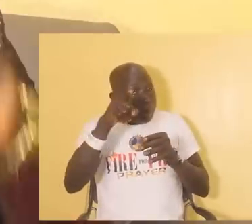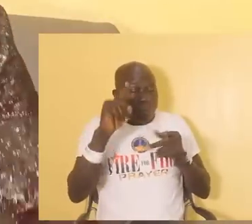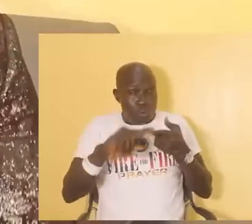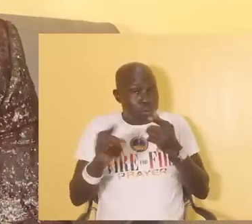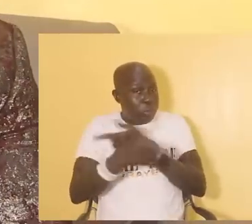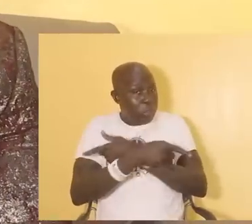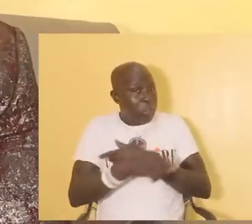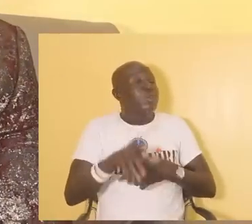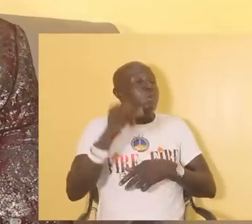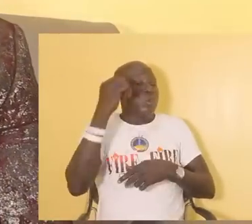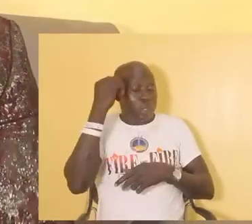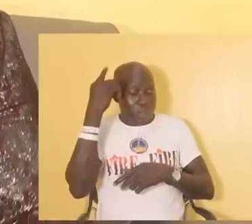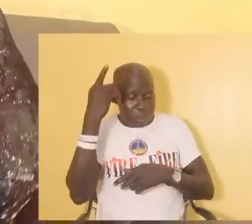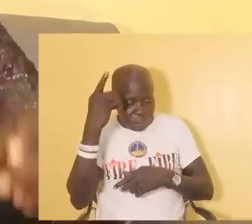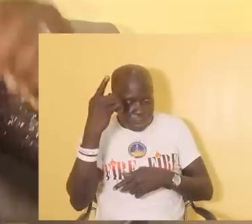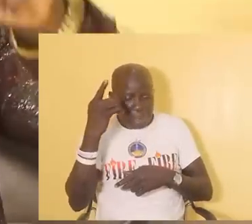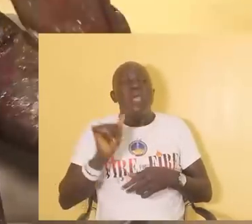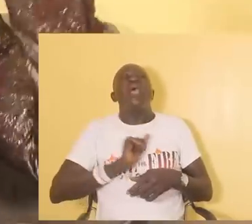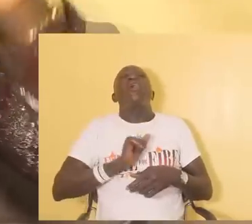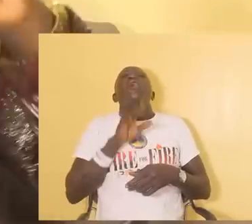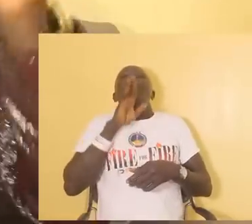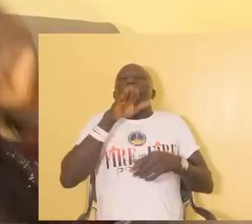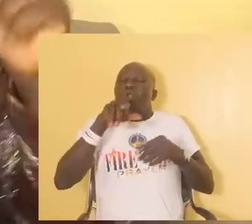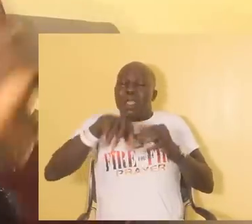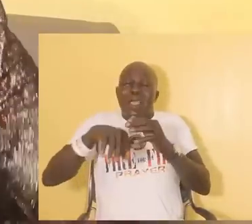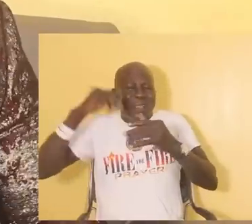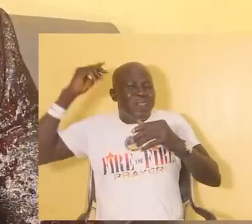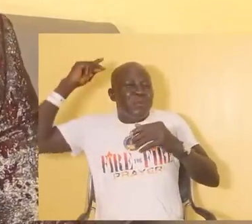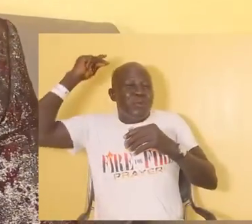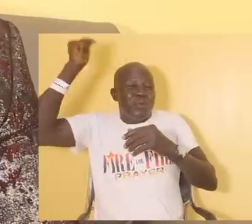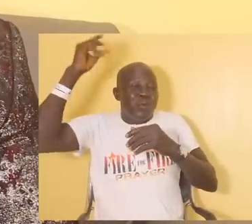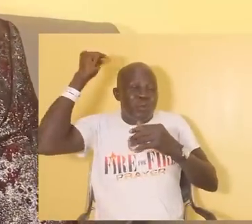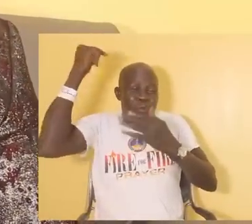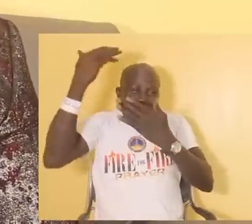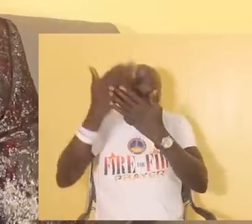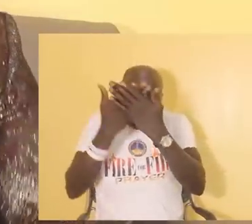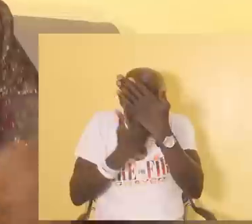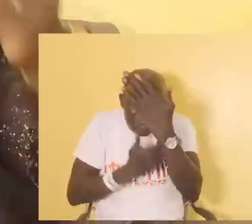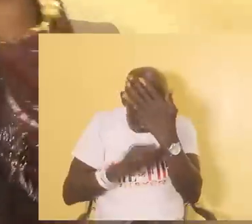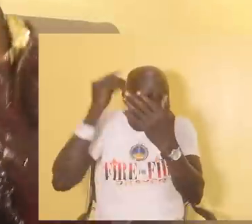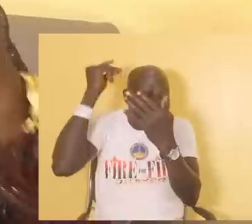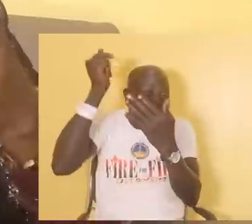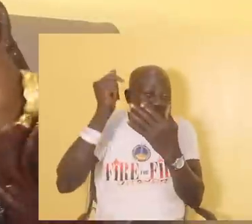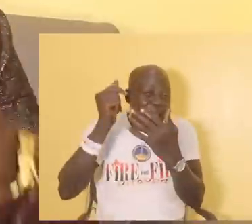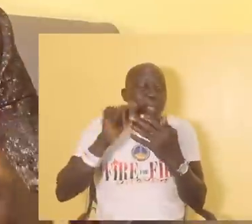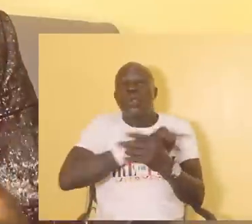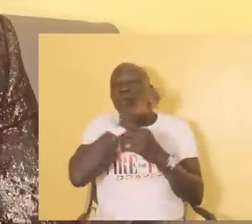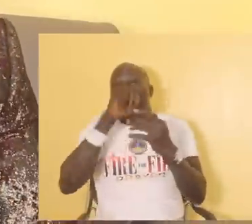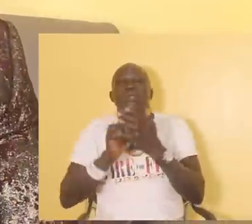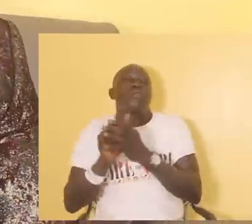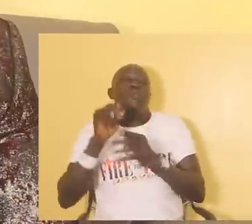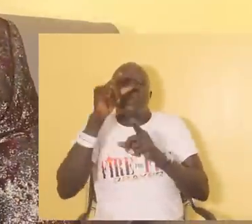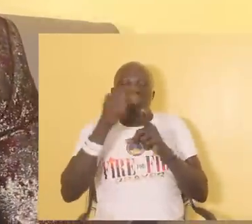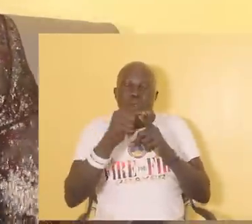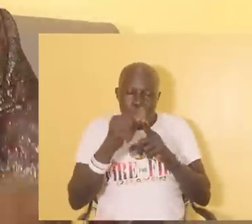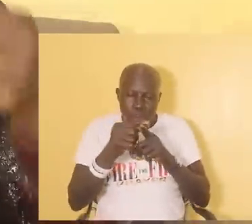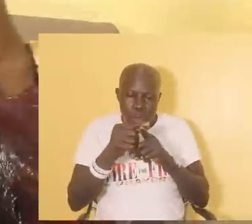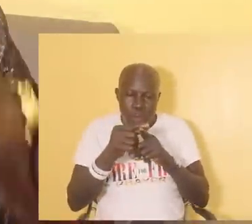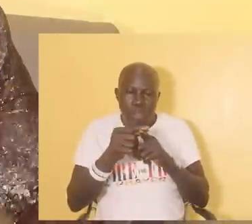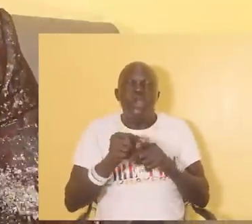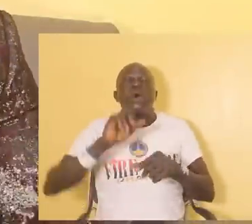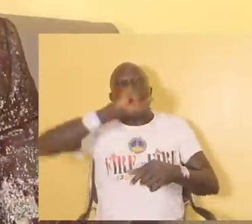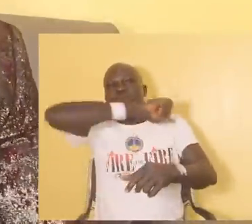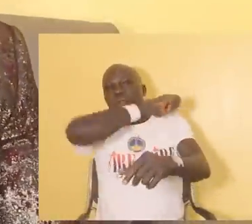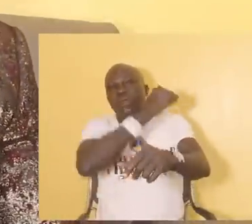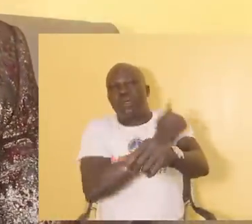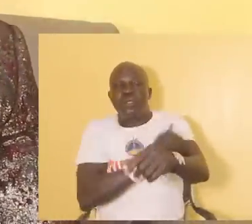dey here. And you will understand. What you want near to the cause? It has been in existence. So they don't pray near your own. What they call word? I say